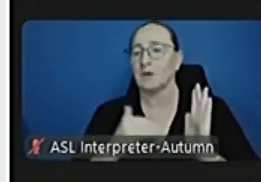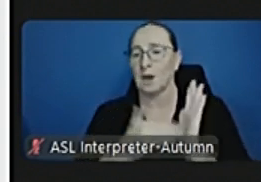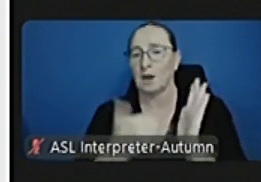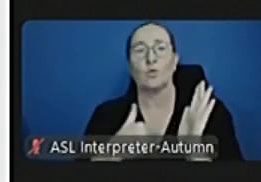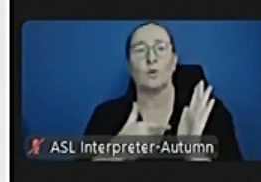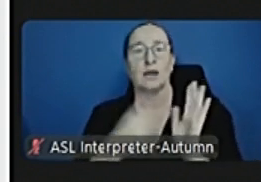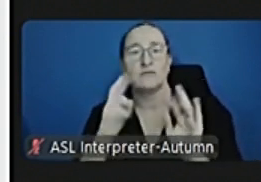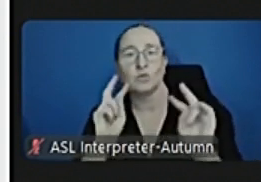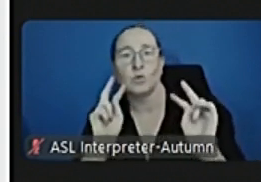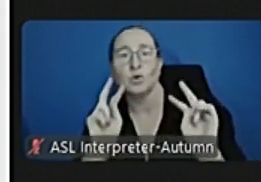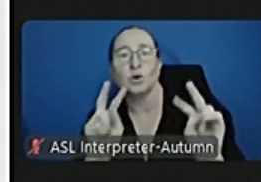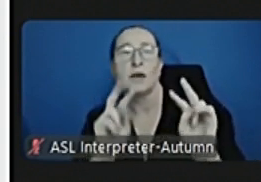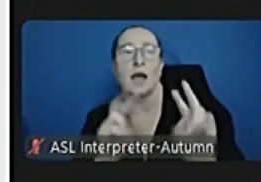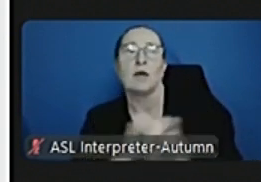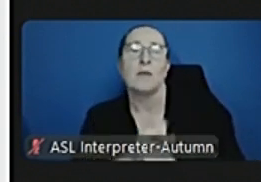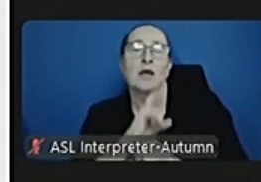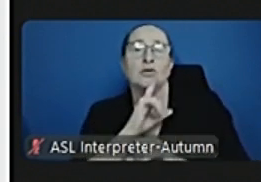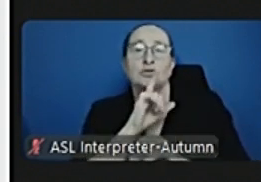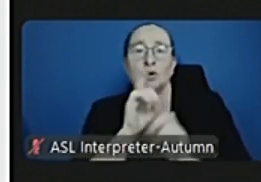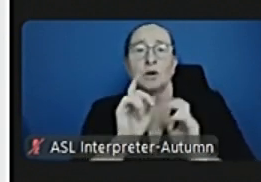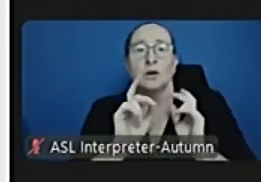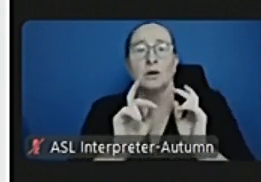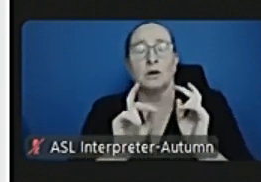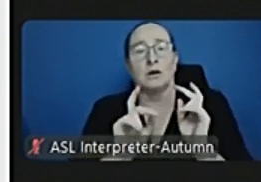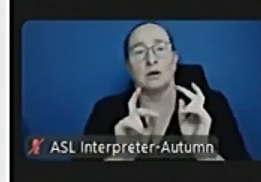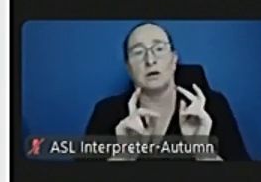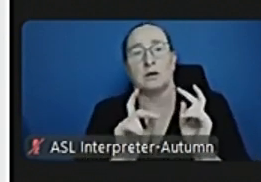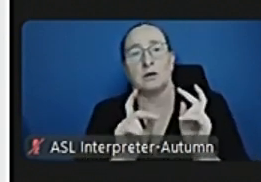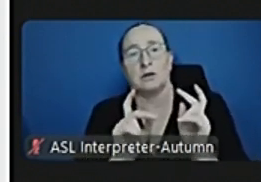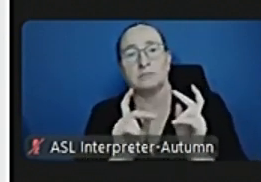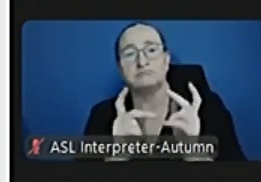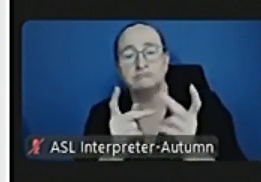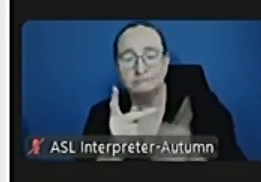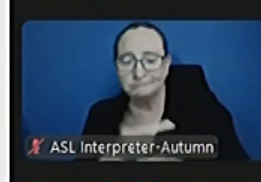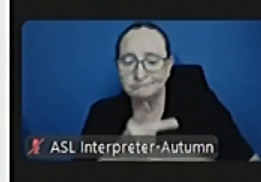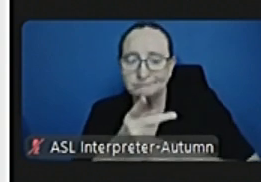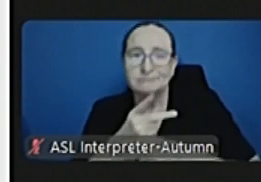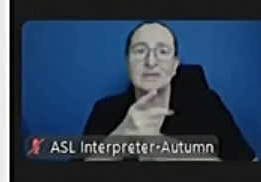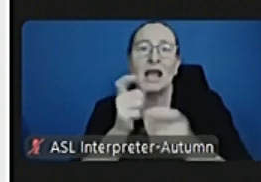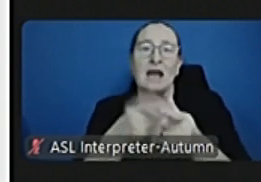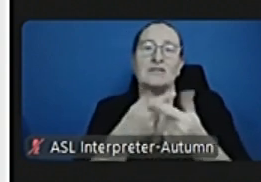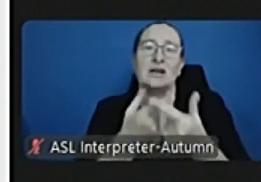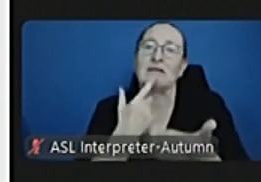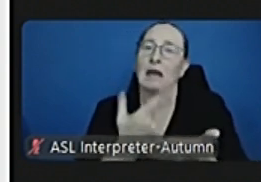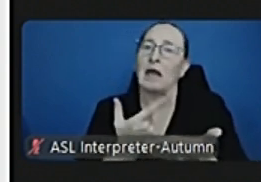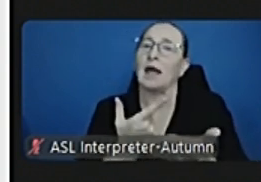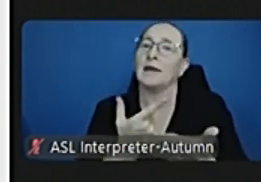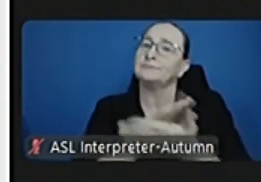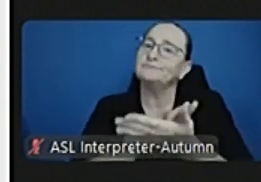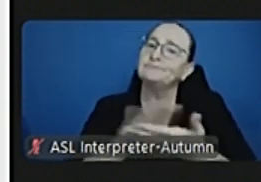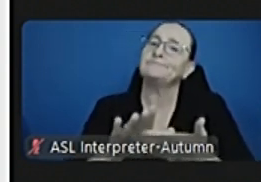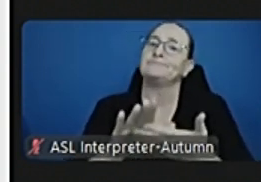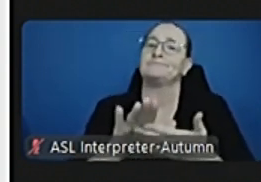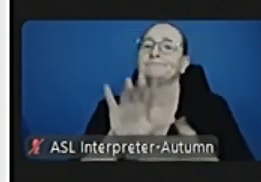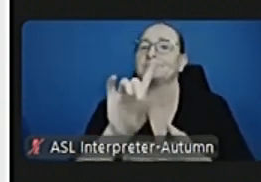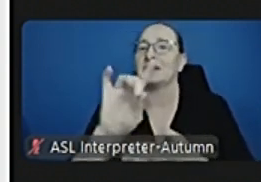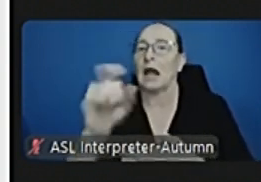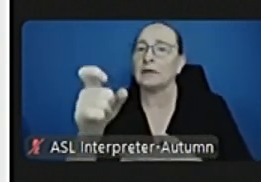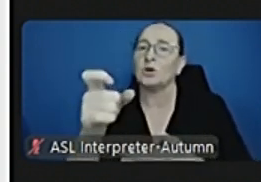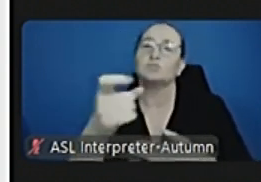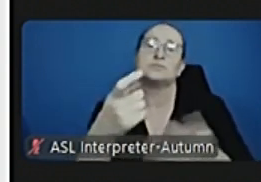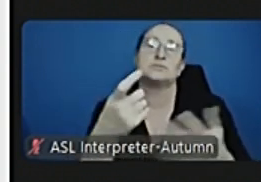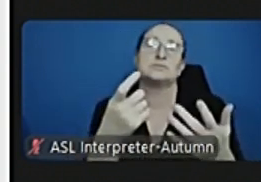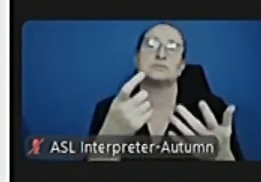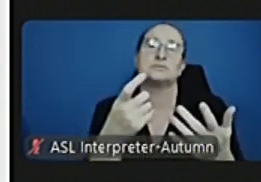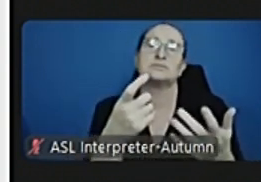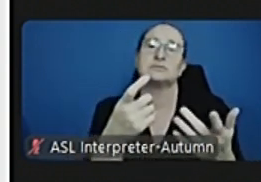at assuring people that we have to get a dignified diagnosis and do it early. And I think we've come a long